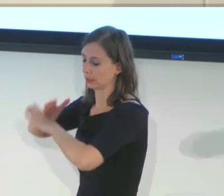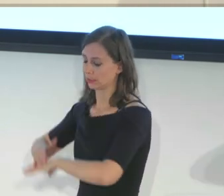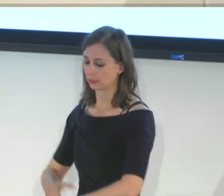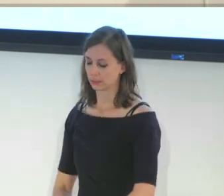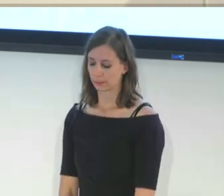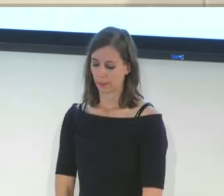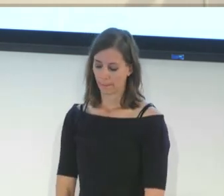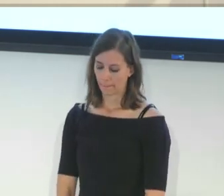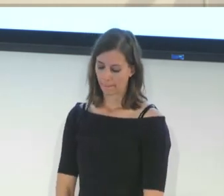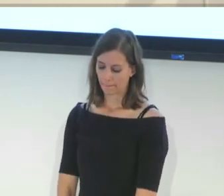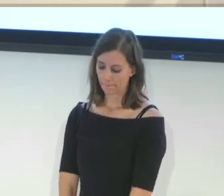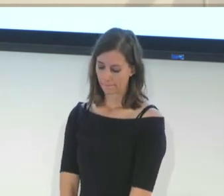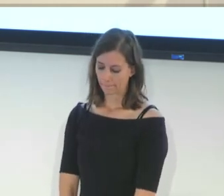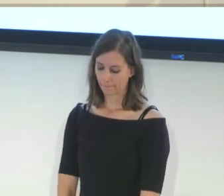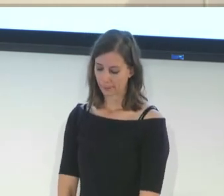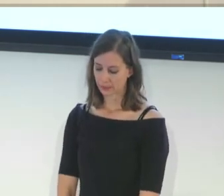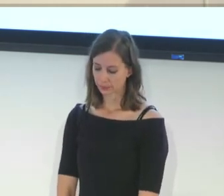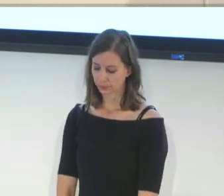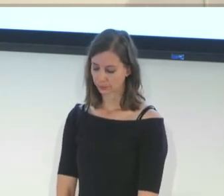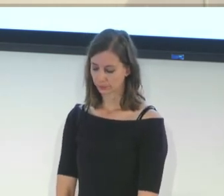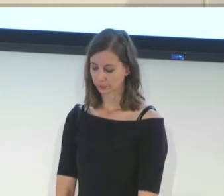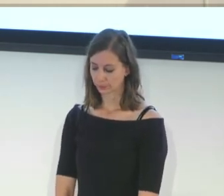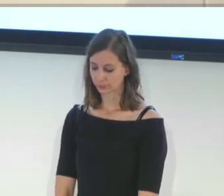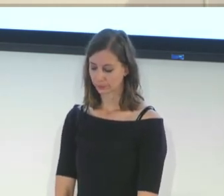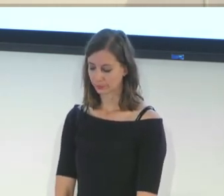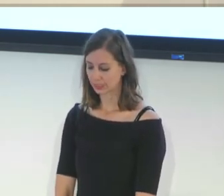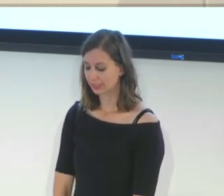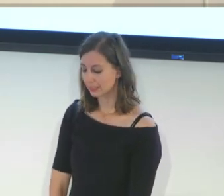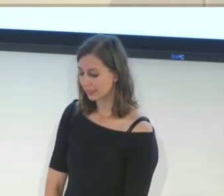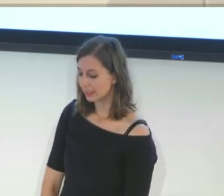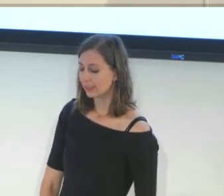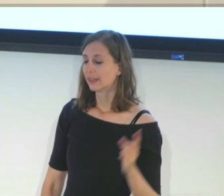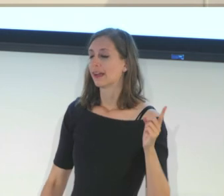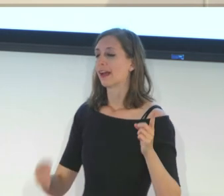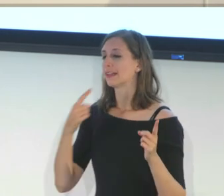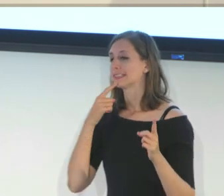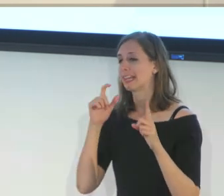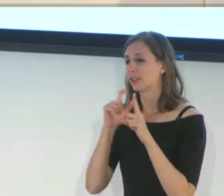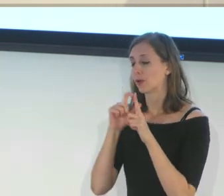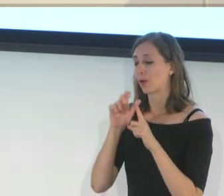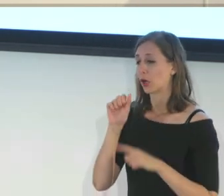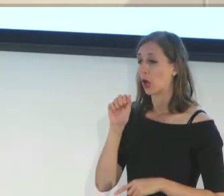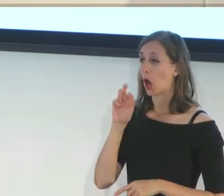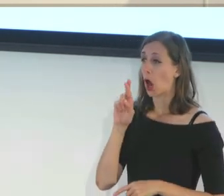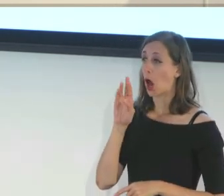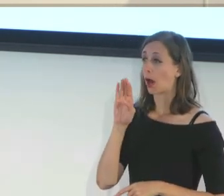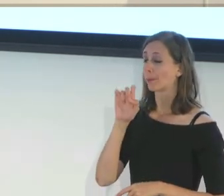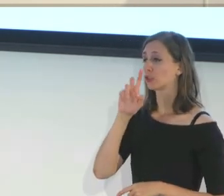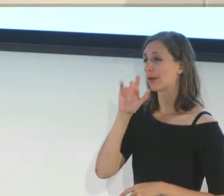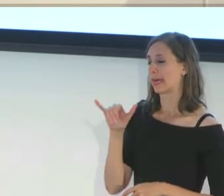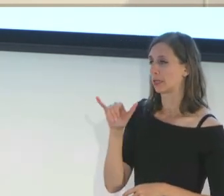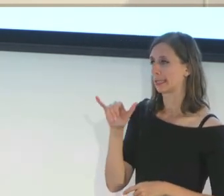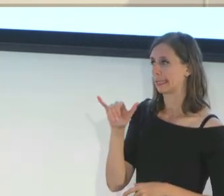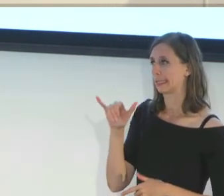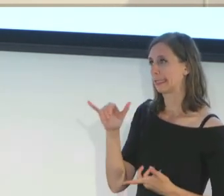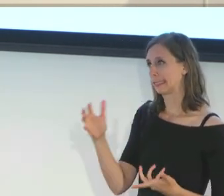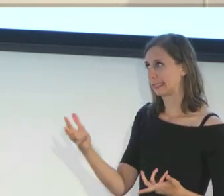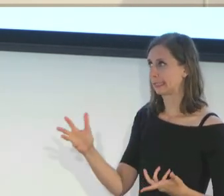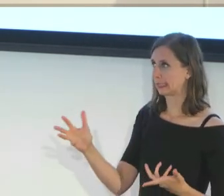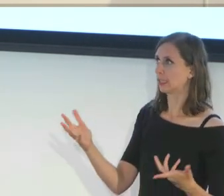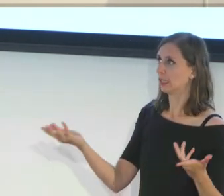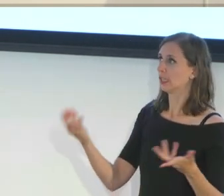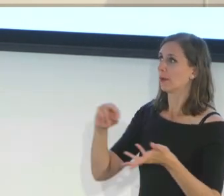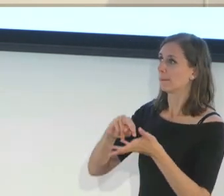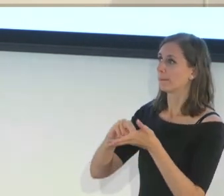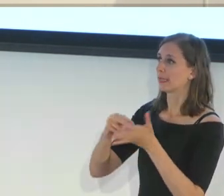earlier come into play. And I say arbitrary not to dismiss the vast amount of work that